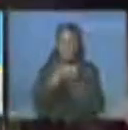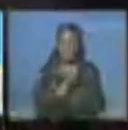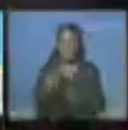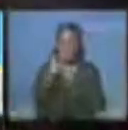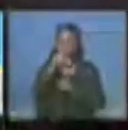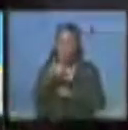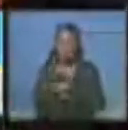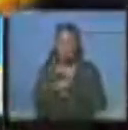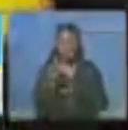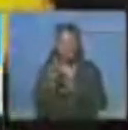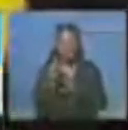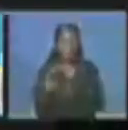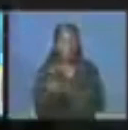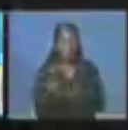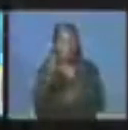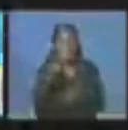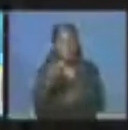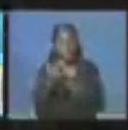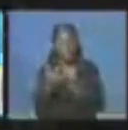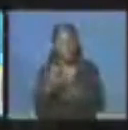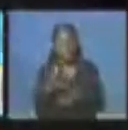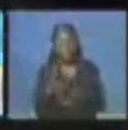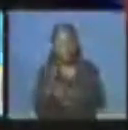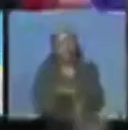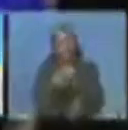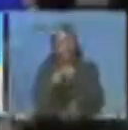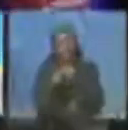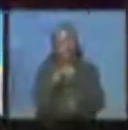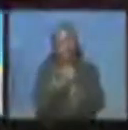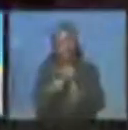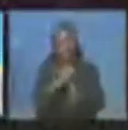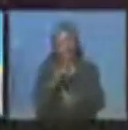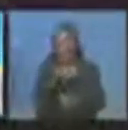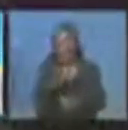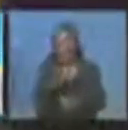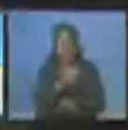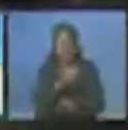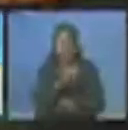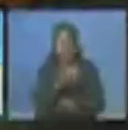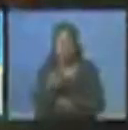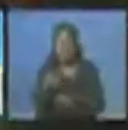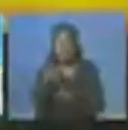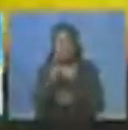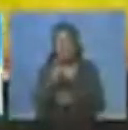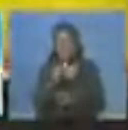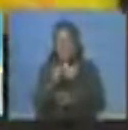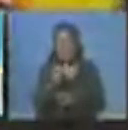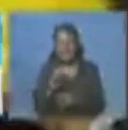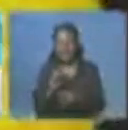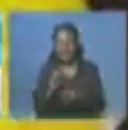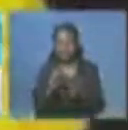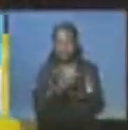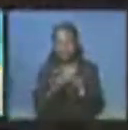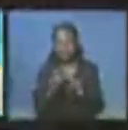bit longer to do so, as the original January 26th date has been moved to early February. Minister Bolle confirms the ministry